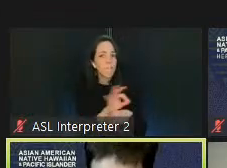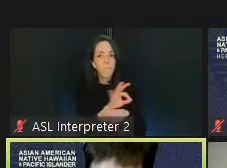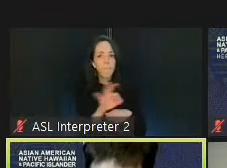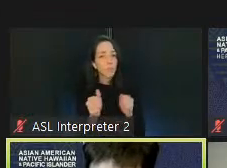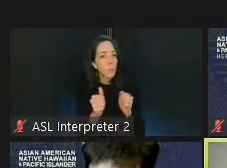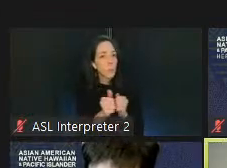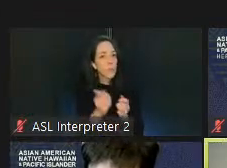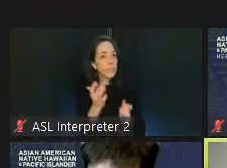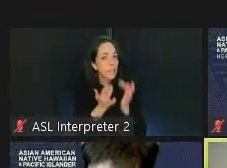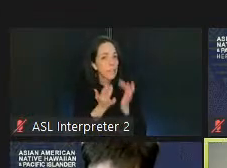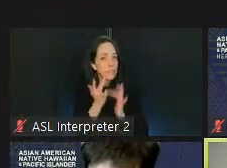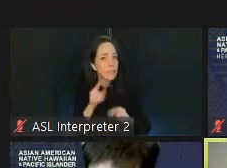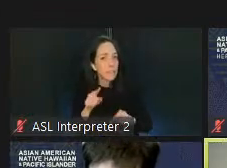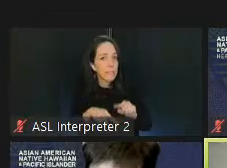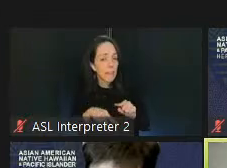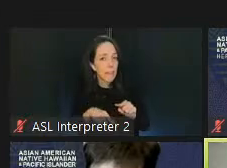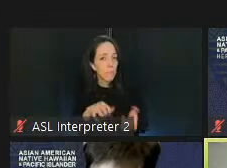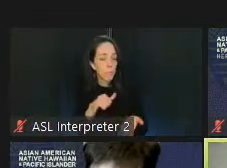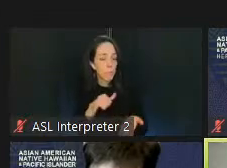Thank you.